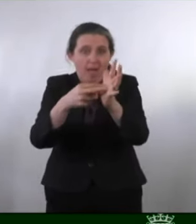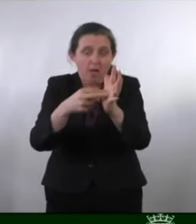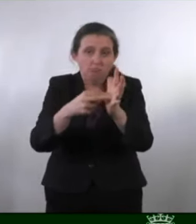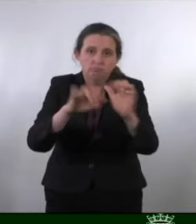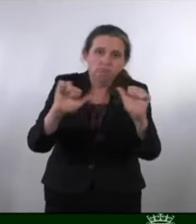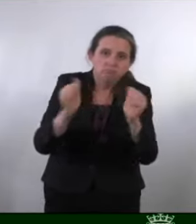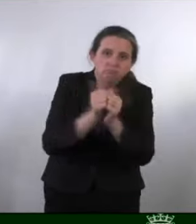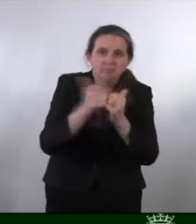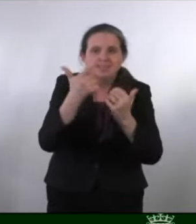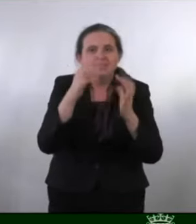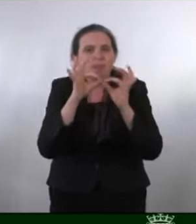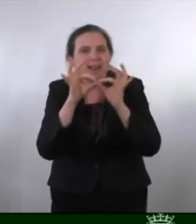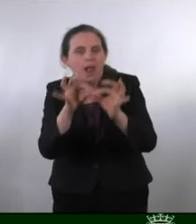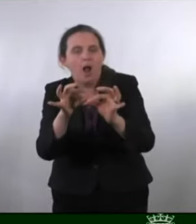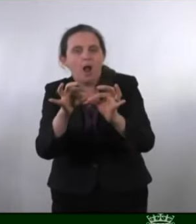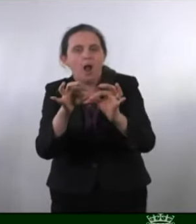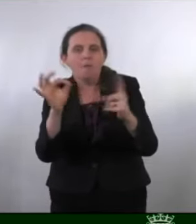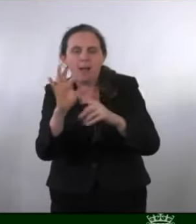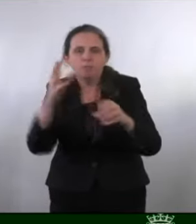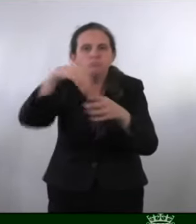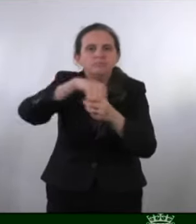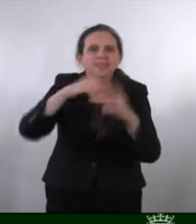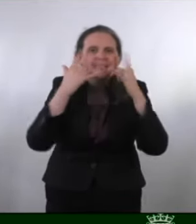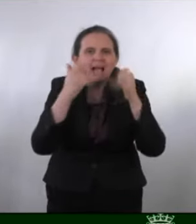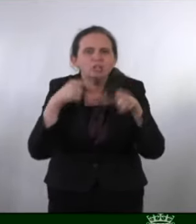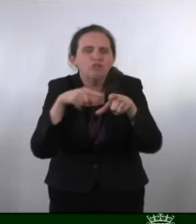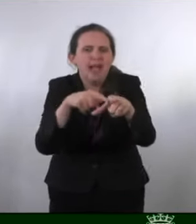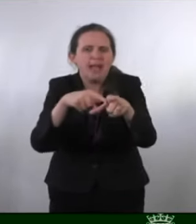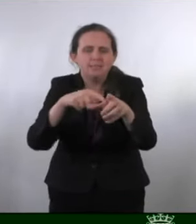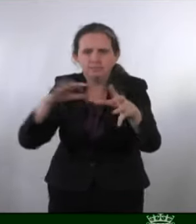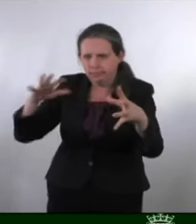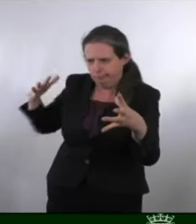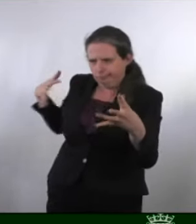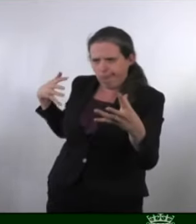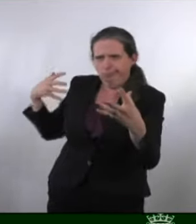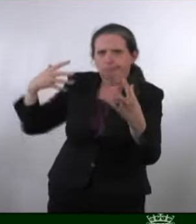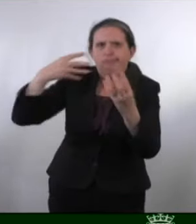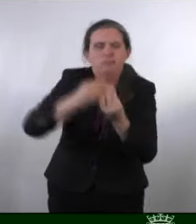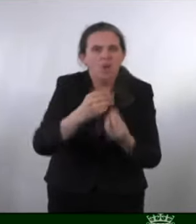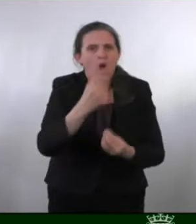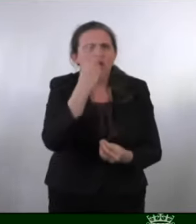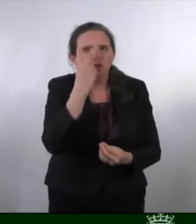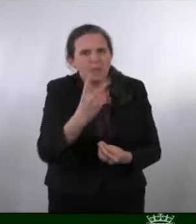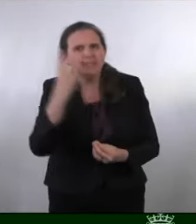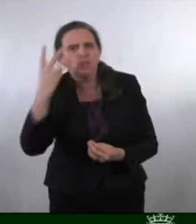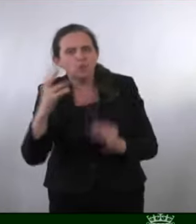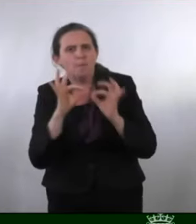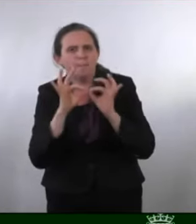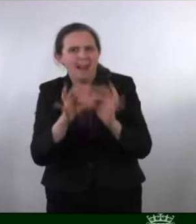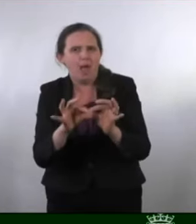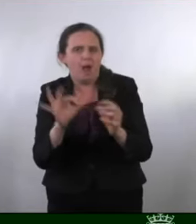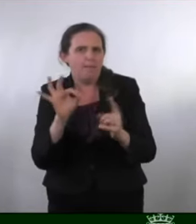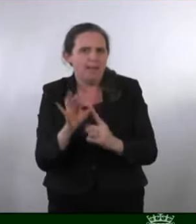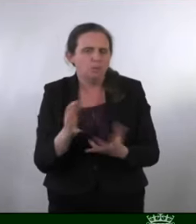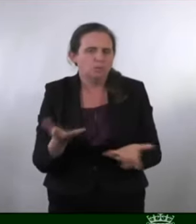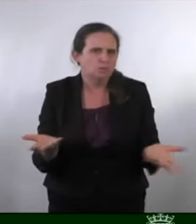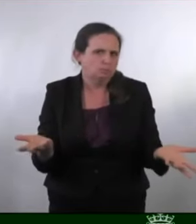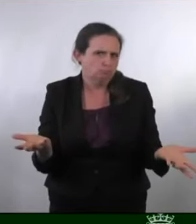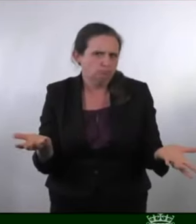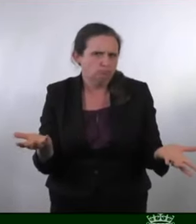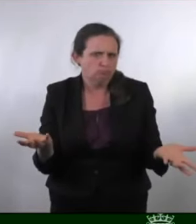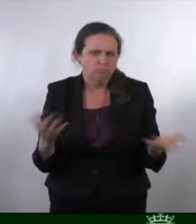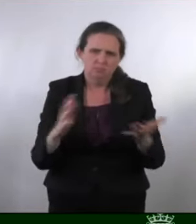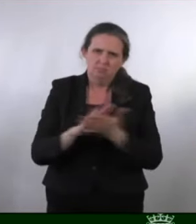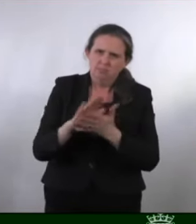some £22 billion. Could the Prime Minister confirm how much of this additional funding will be going to the highly